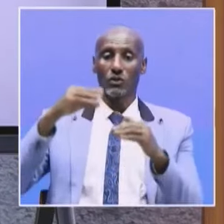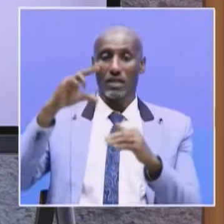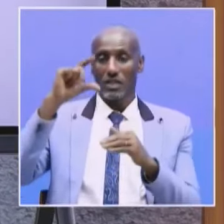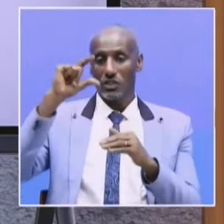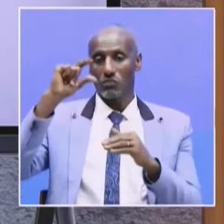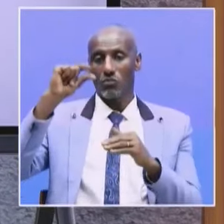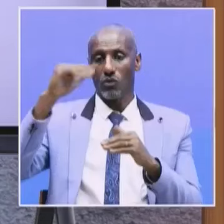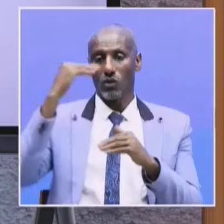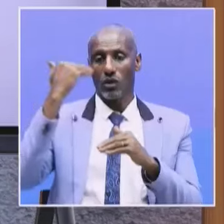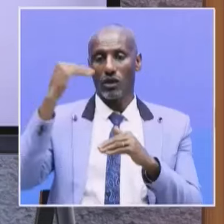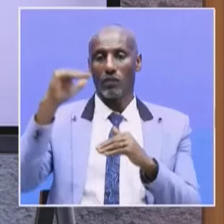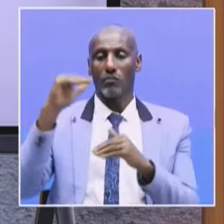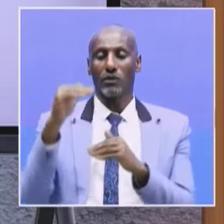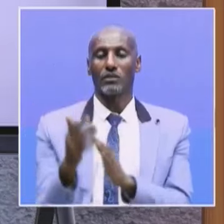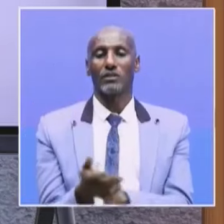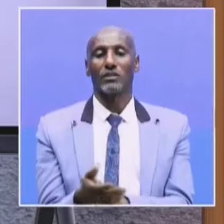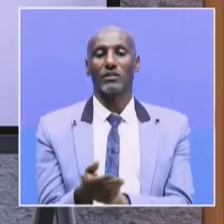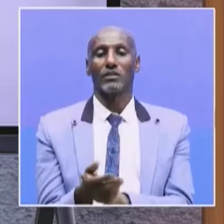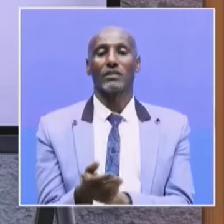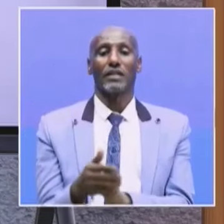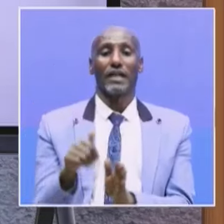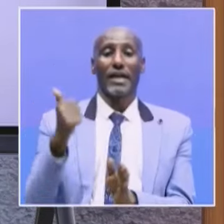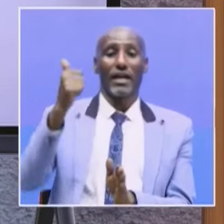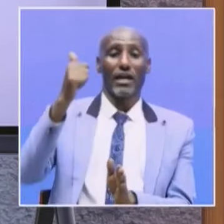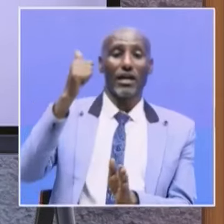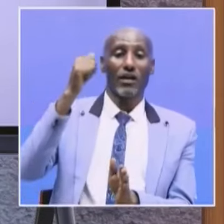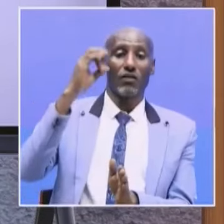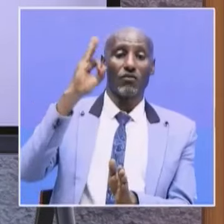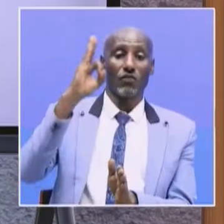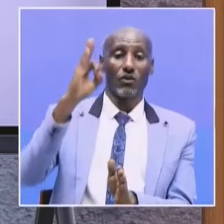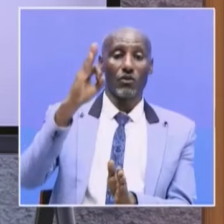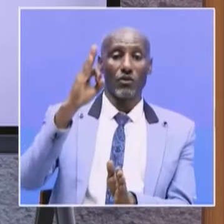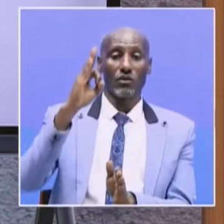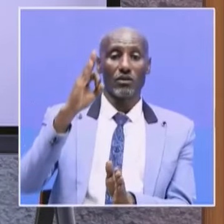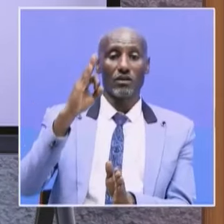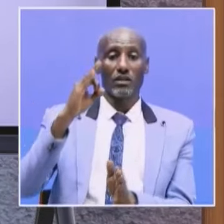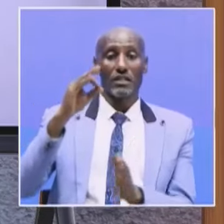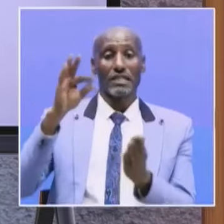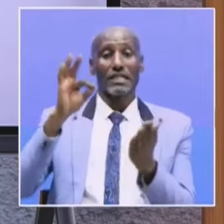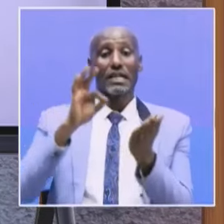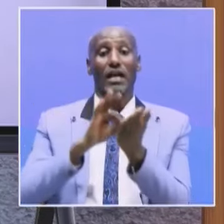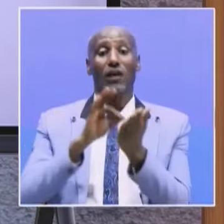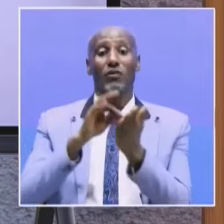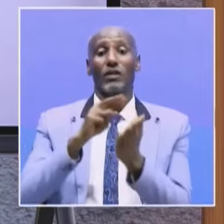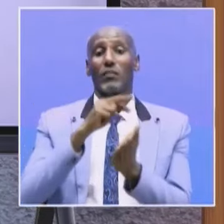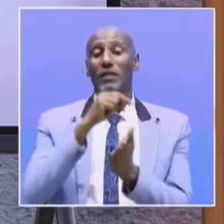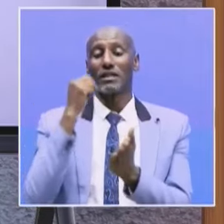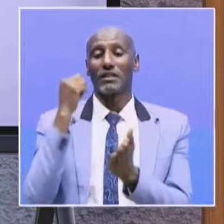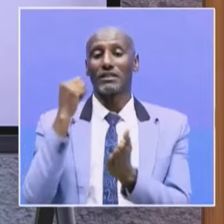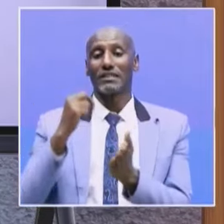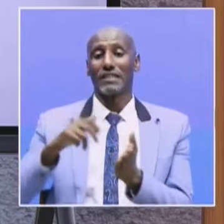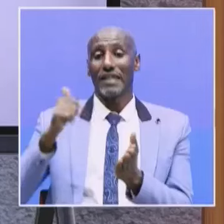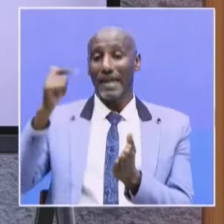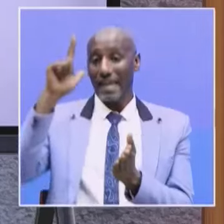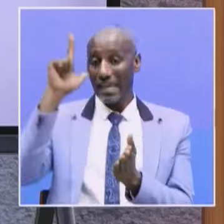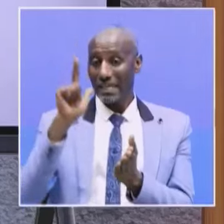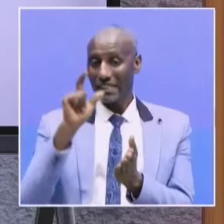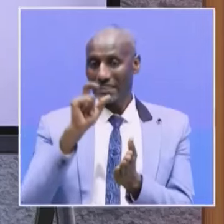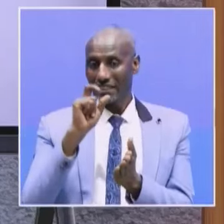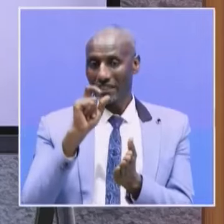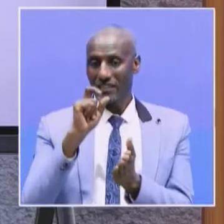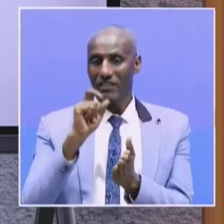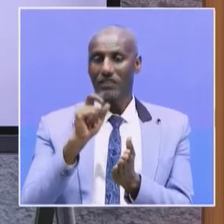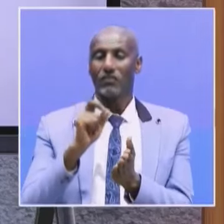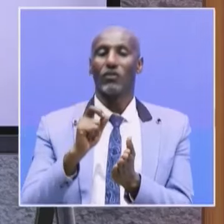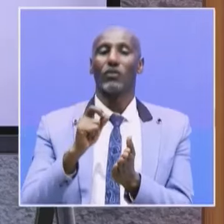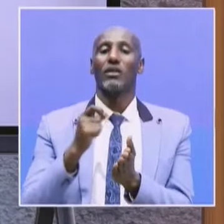come to a few, we can use to countable noun. When we come to a little, we can use